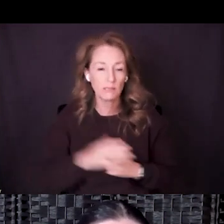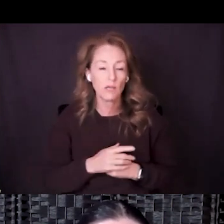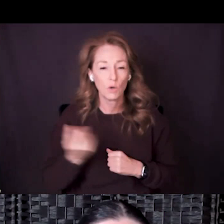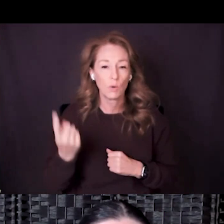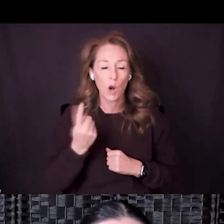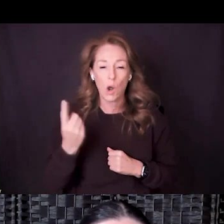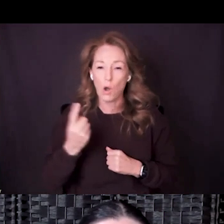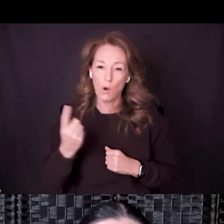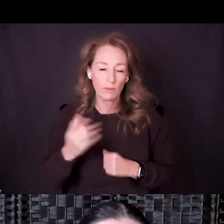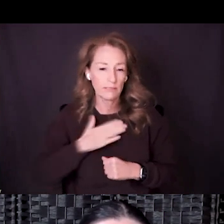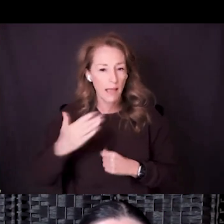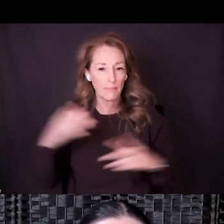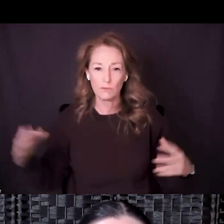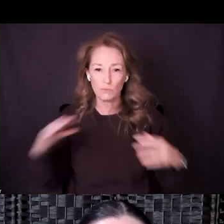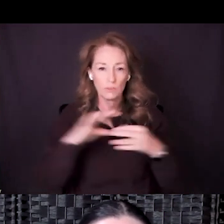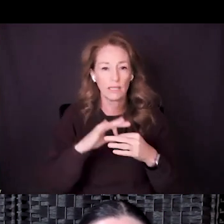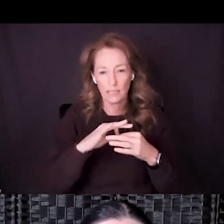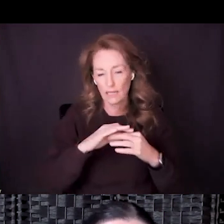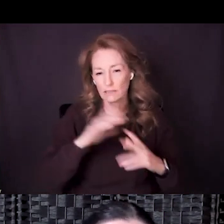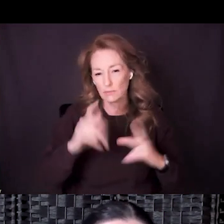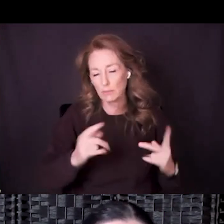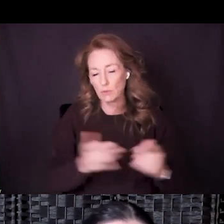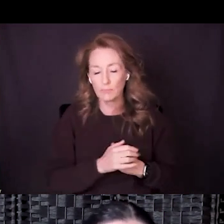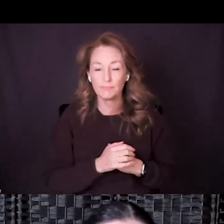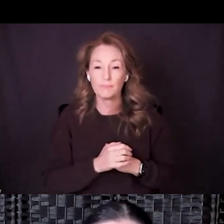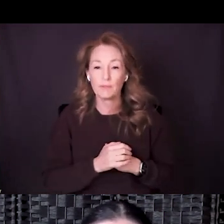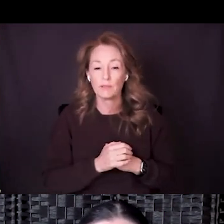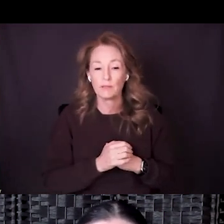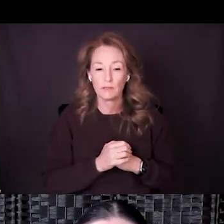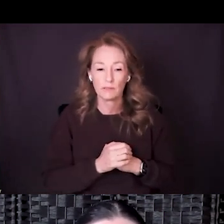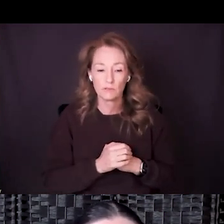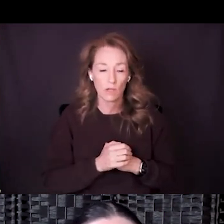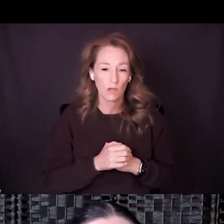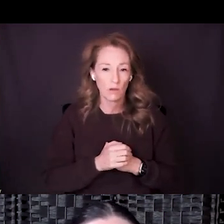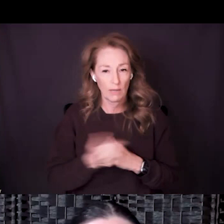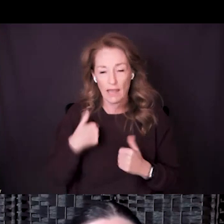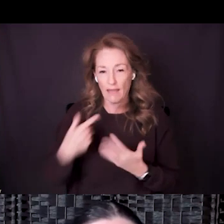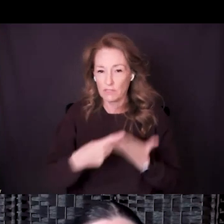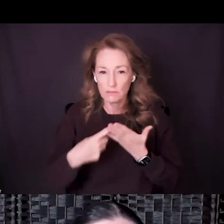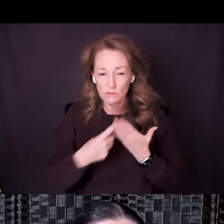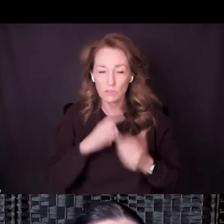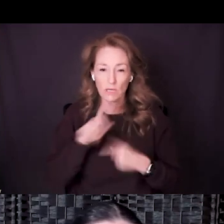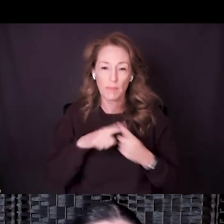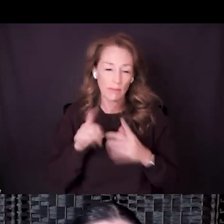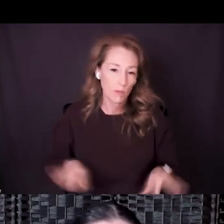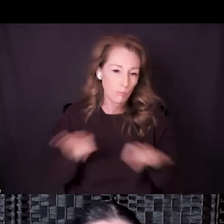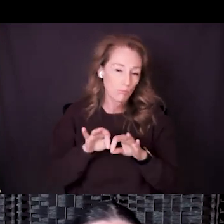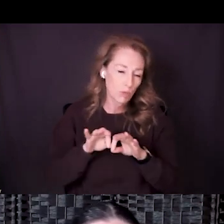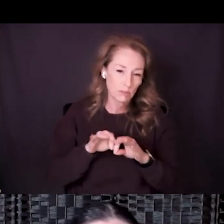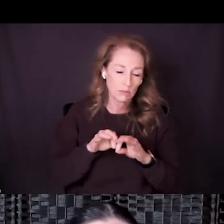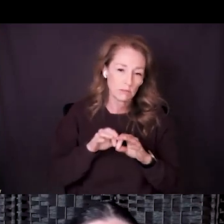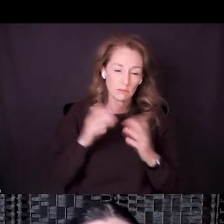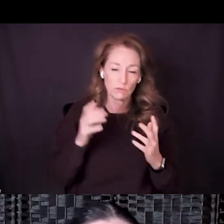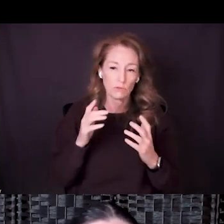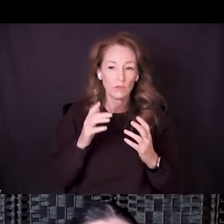connecting point and have a conversation with you about the appropriate ways to talk. So it just depends on the area in which you live, but